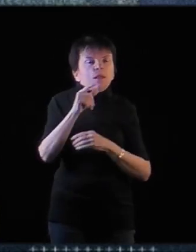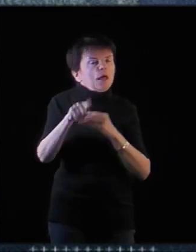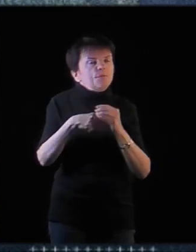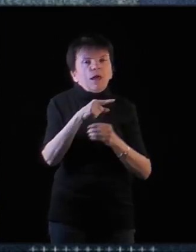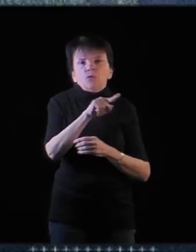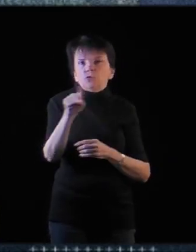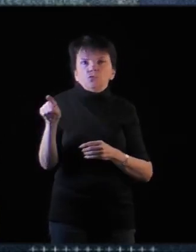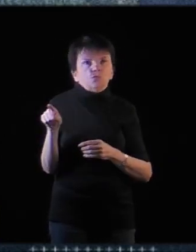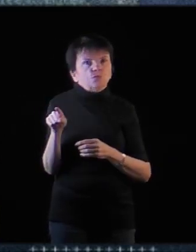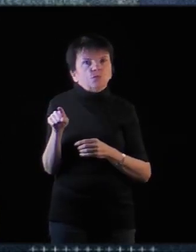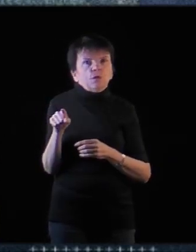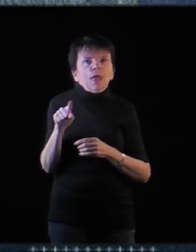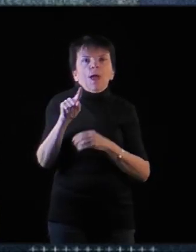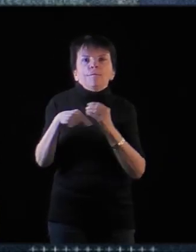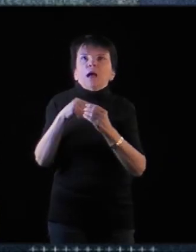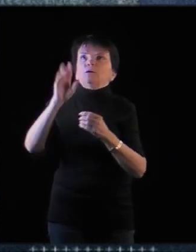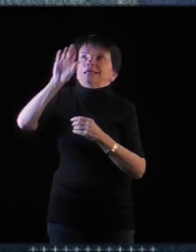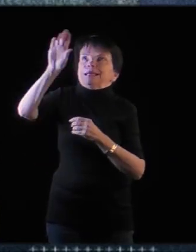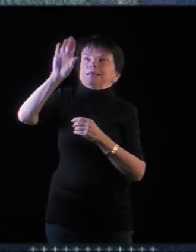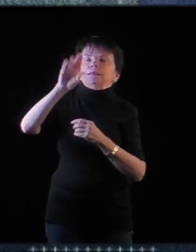about his kingdom and his righteousness.